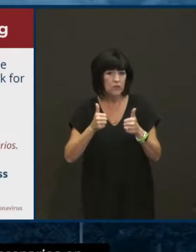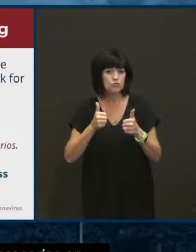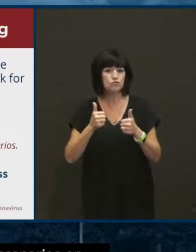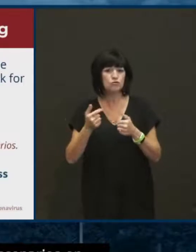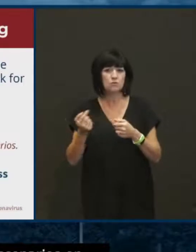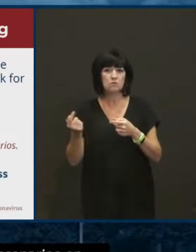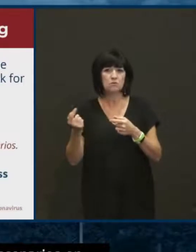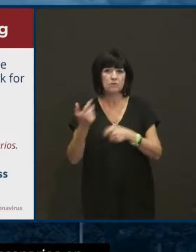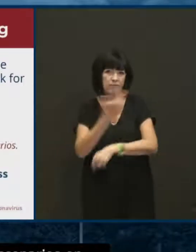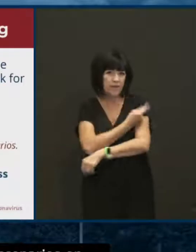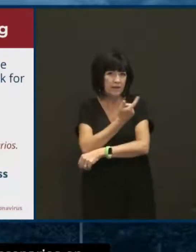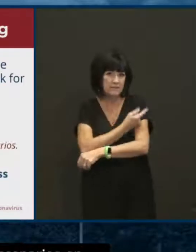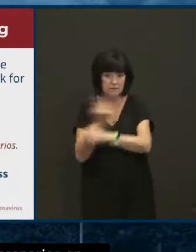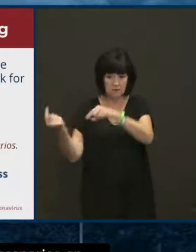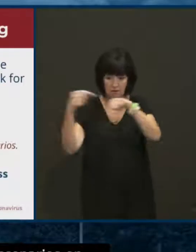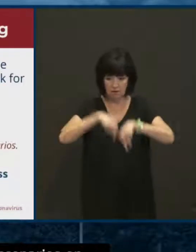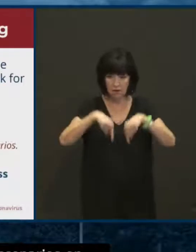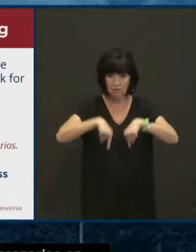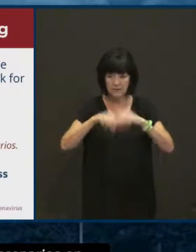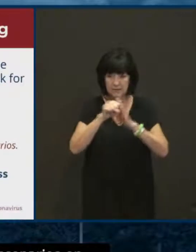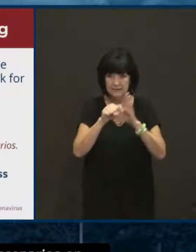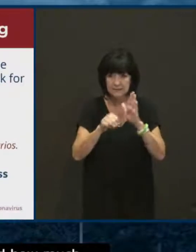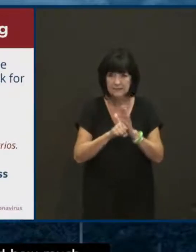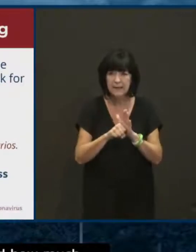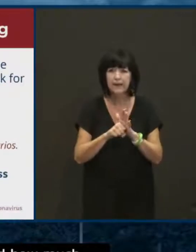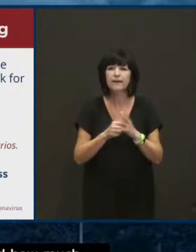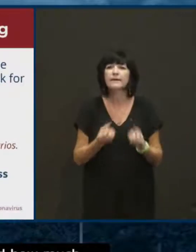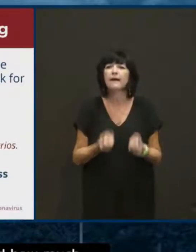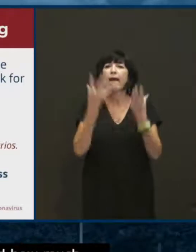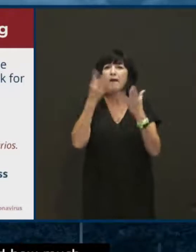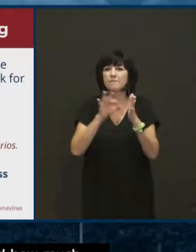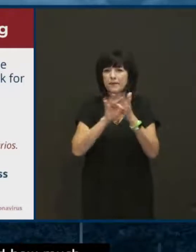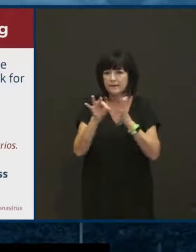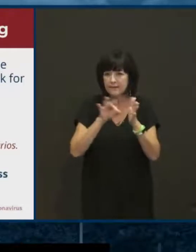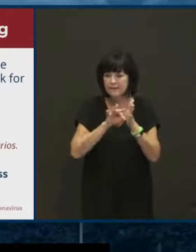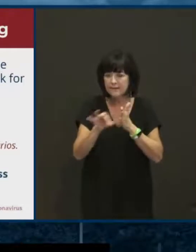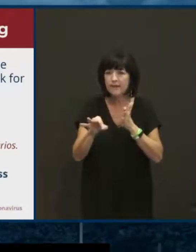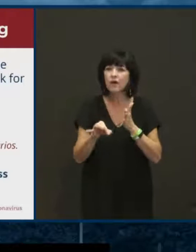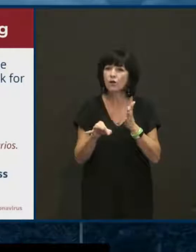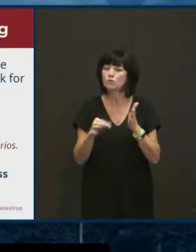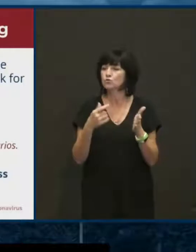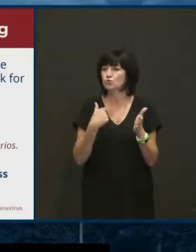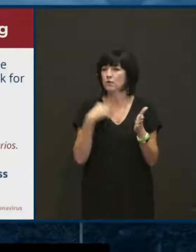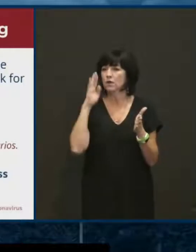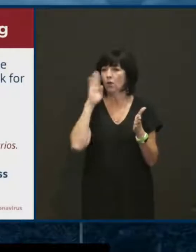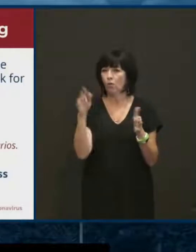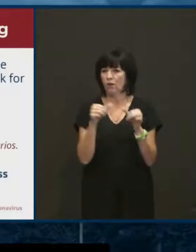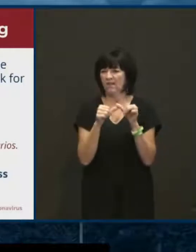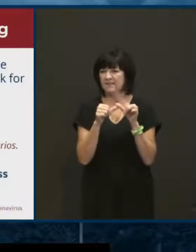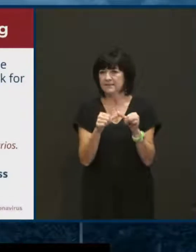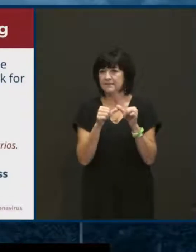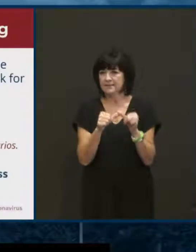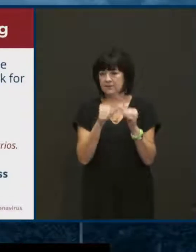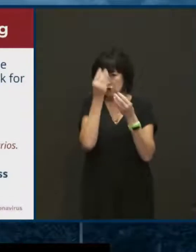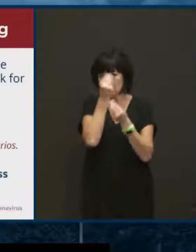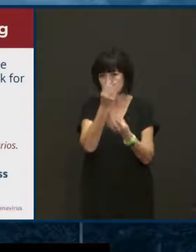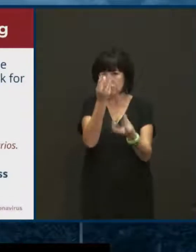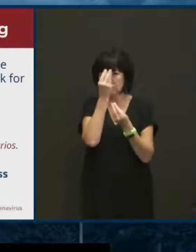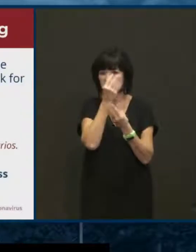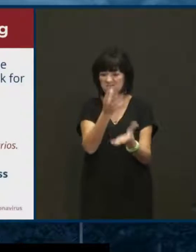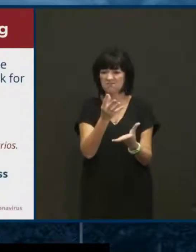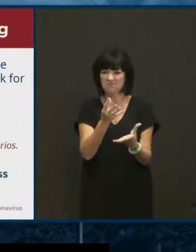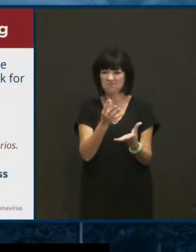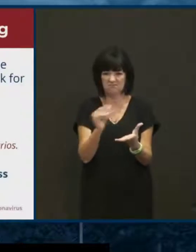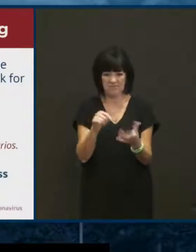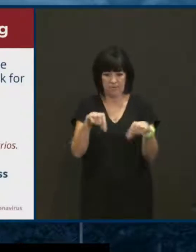comes, et cetera. So I'm going to continue to provide regular updates on vaccination during our press briefings